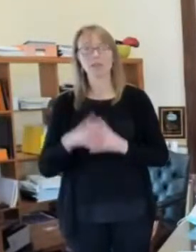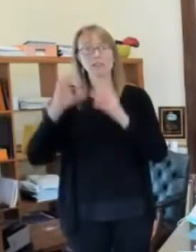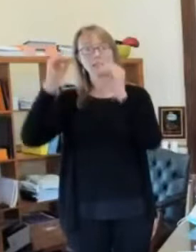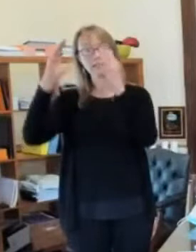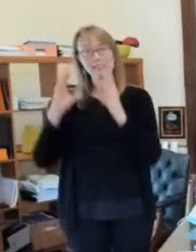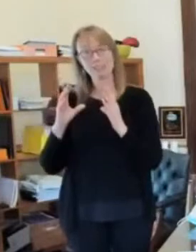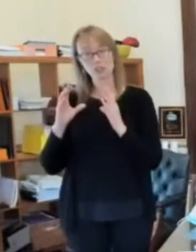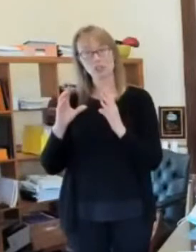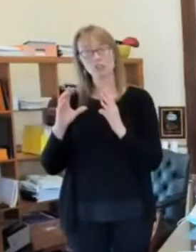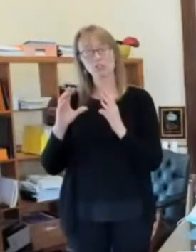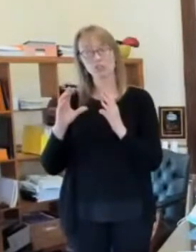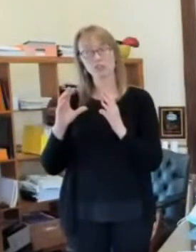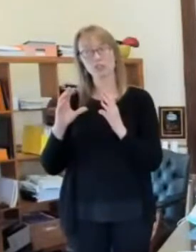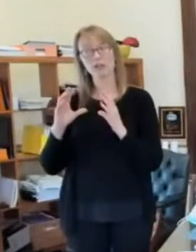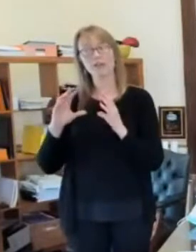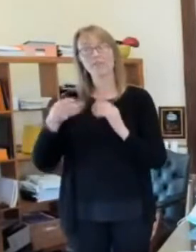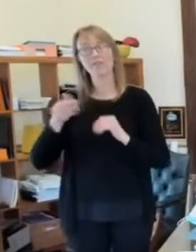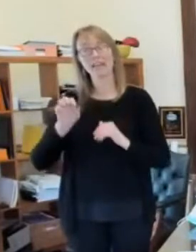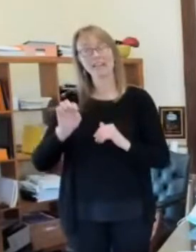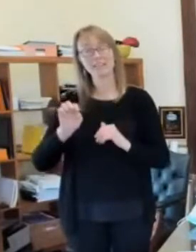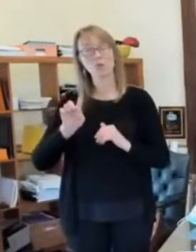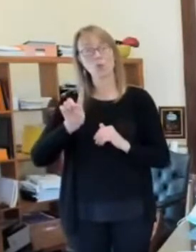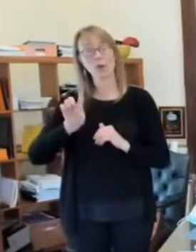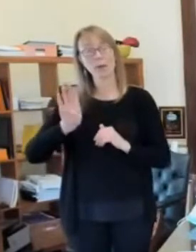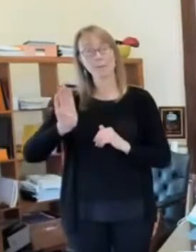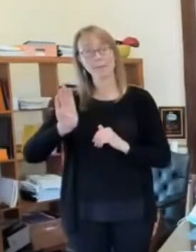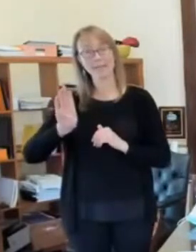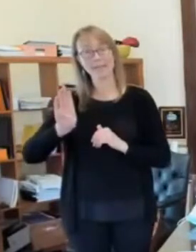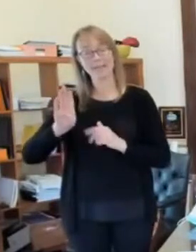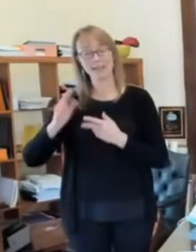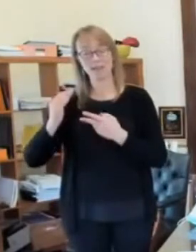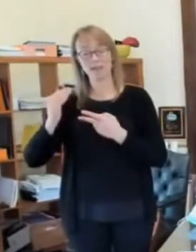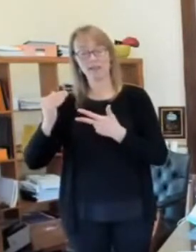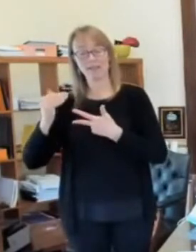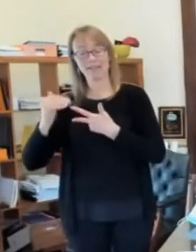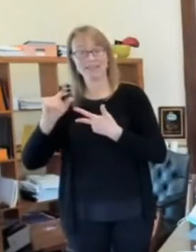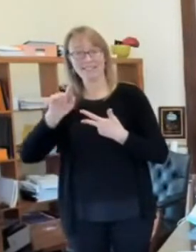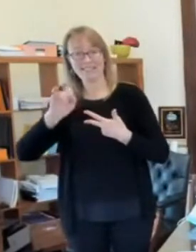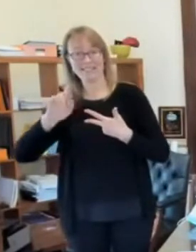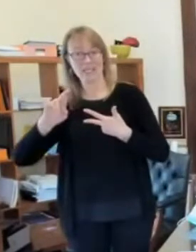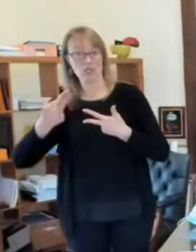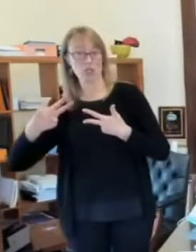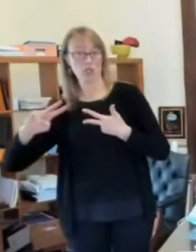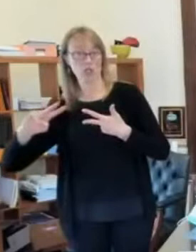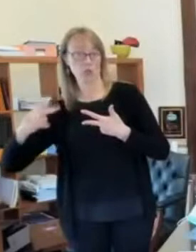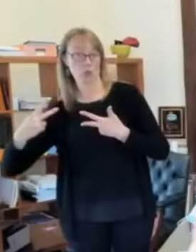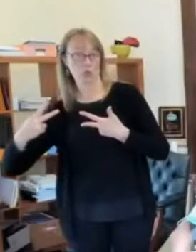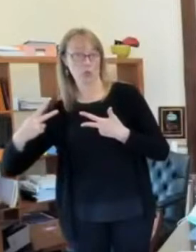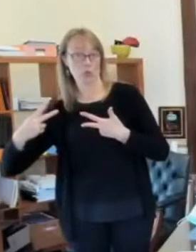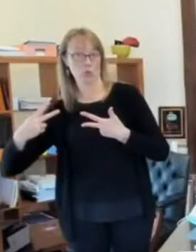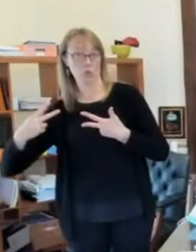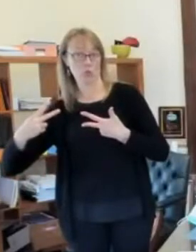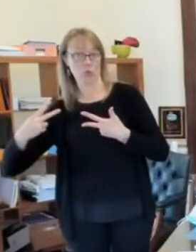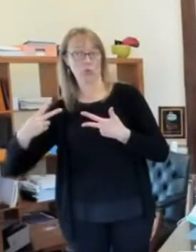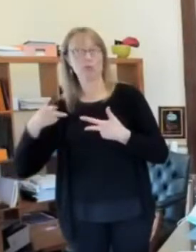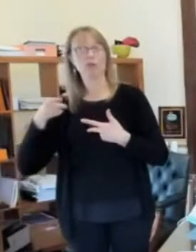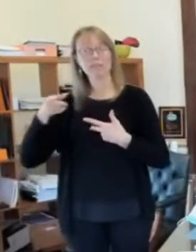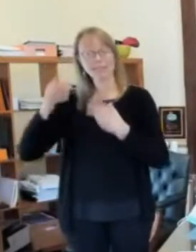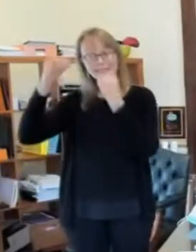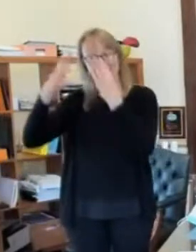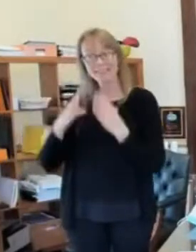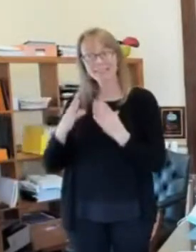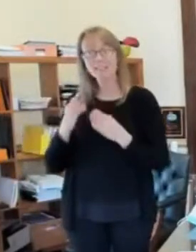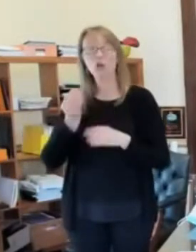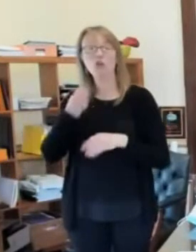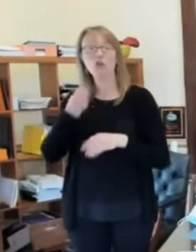phase 1B, tier 3. So teachers, childcare workers, food and agriculture,